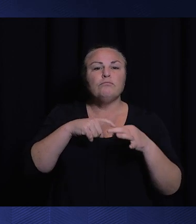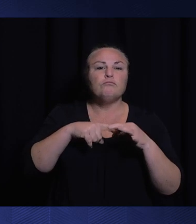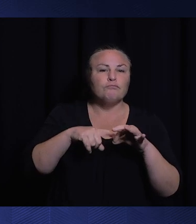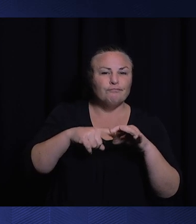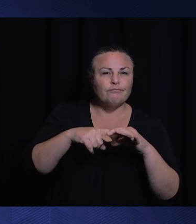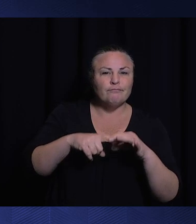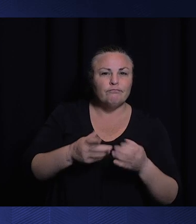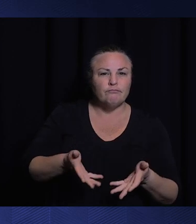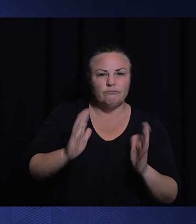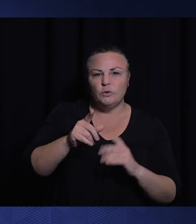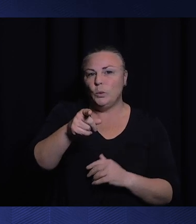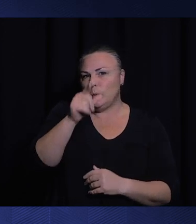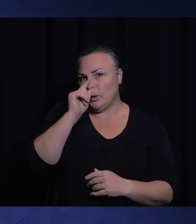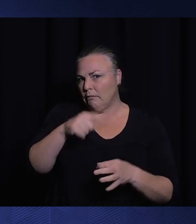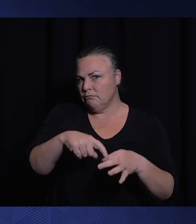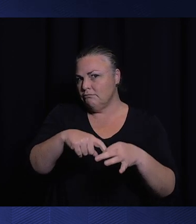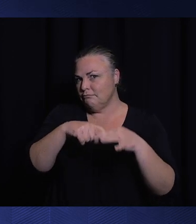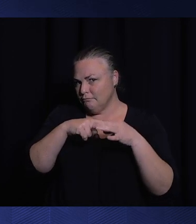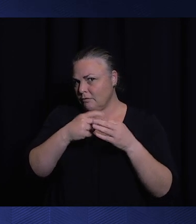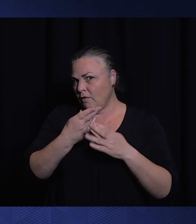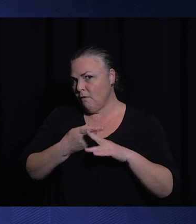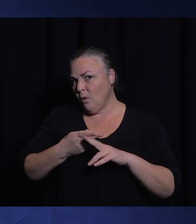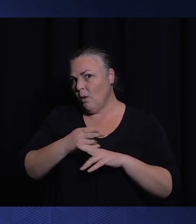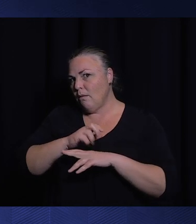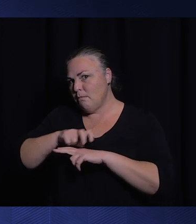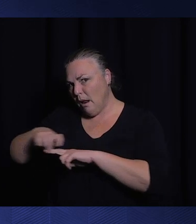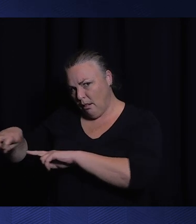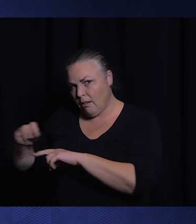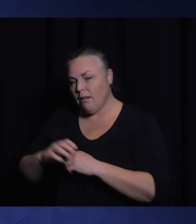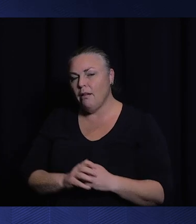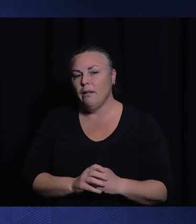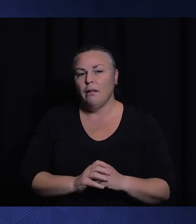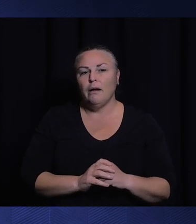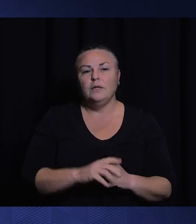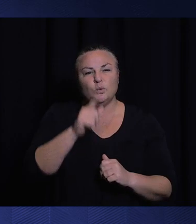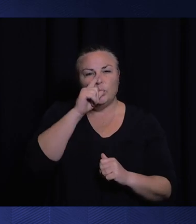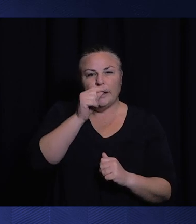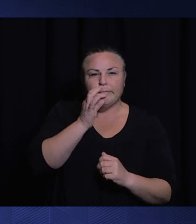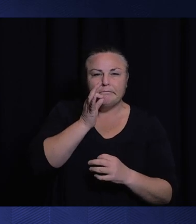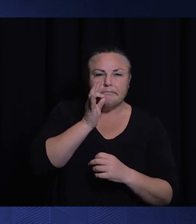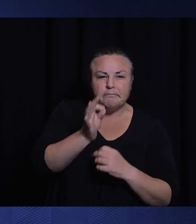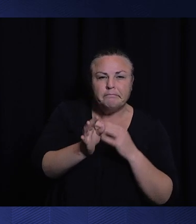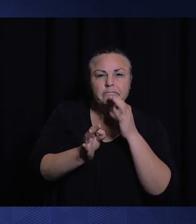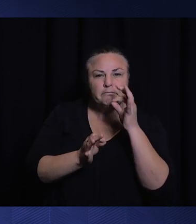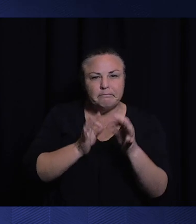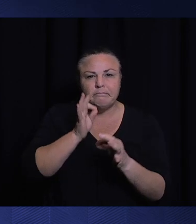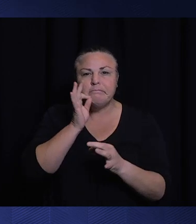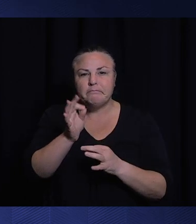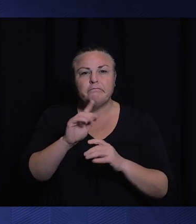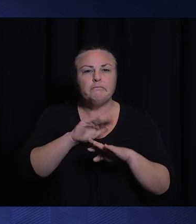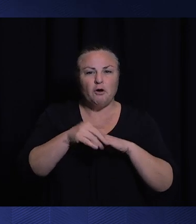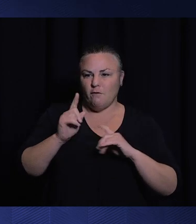real opportunity for you all to ask questions and delve deeper into our solutions and the examples that we